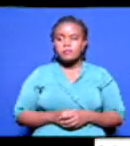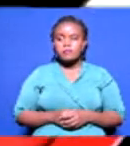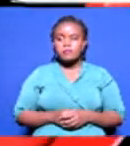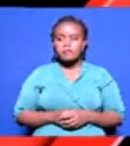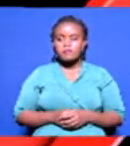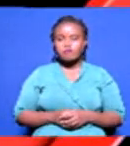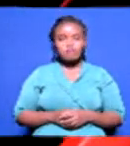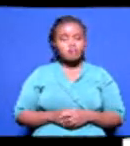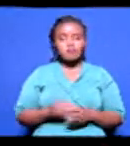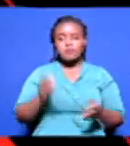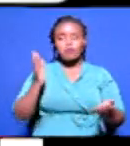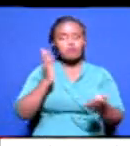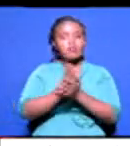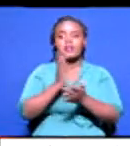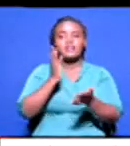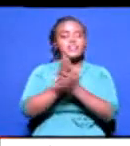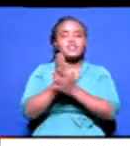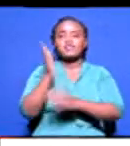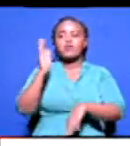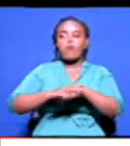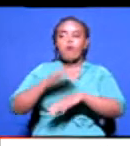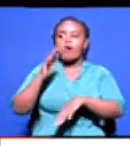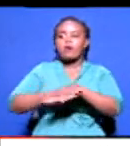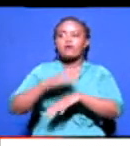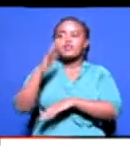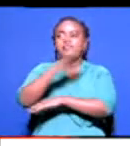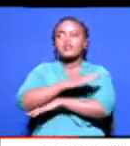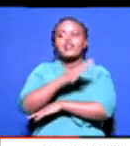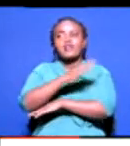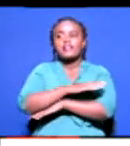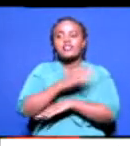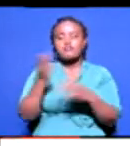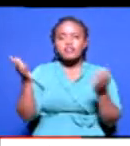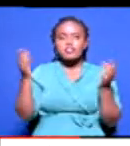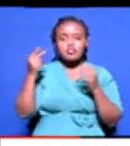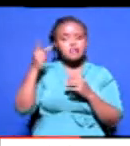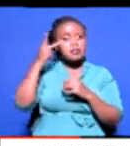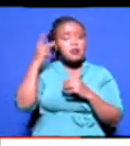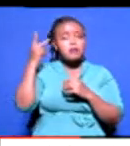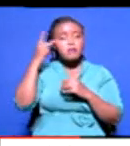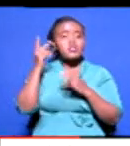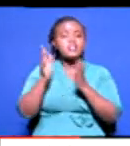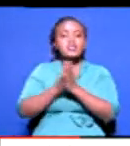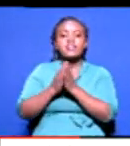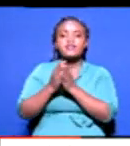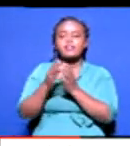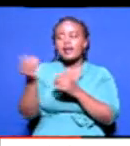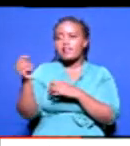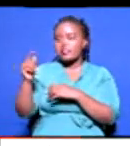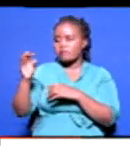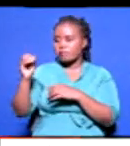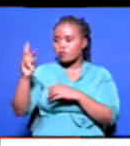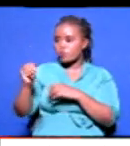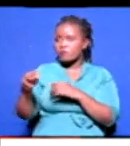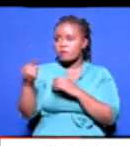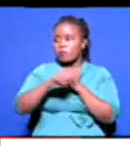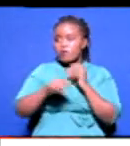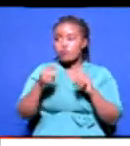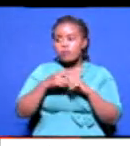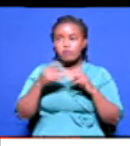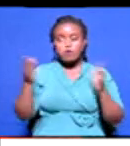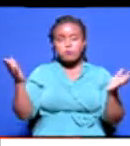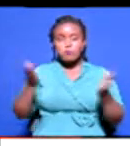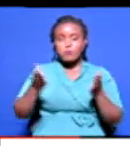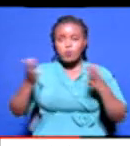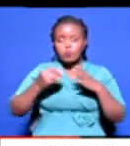Indeed, a very good evening to you there back in studio. Purity Museo and Tom Mboya. We are coming to you live from Fairmont, the